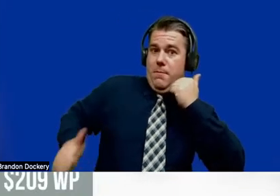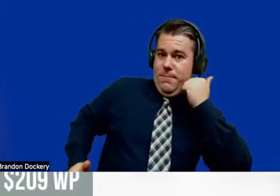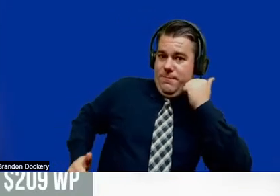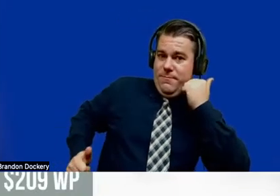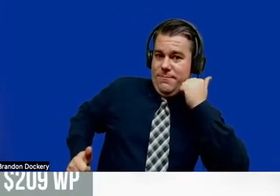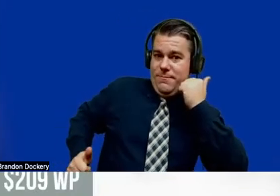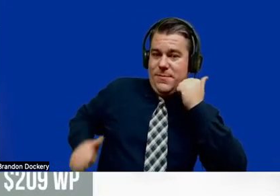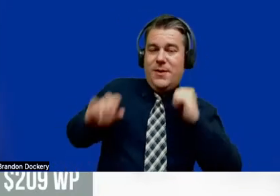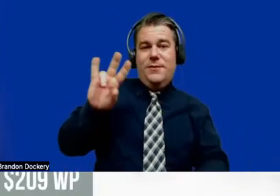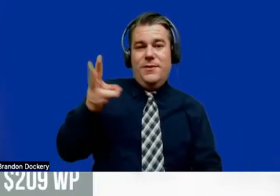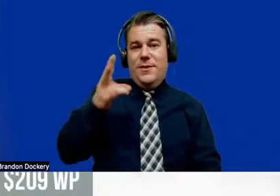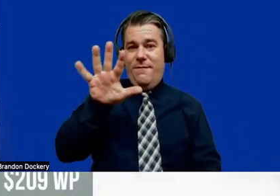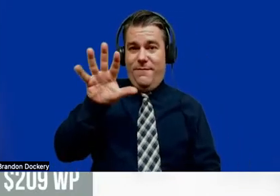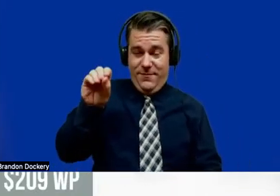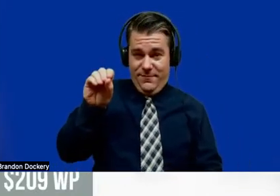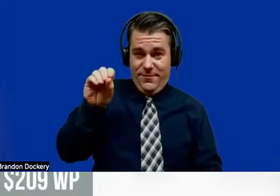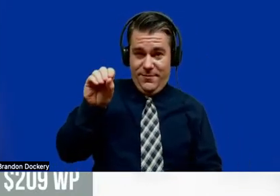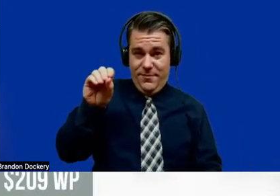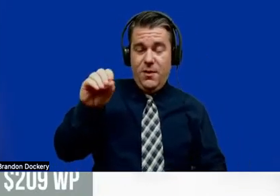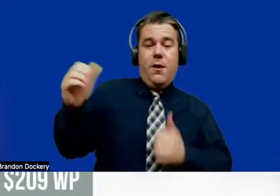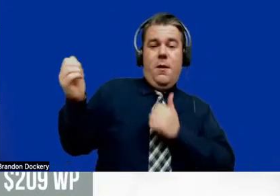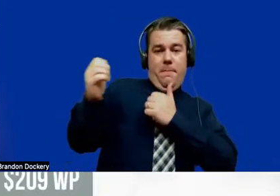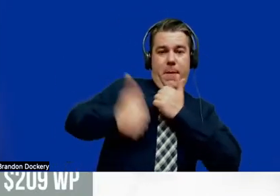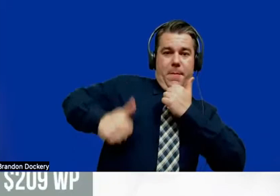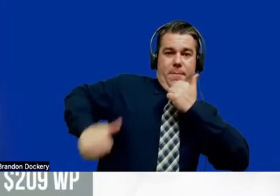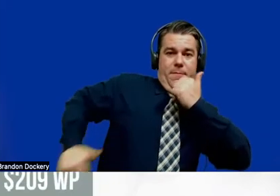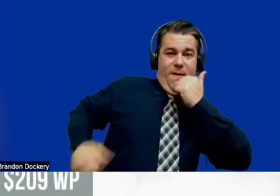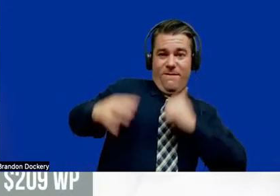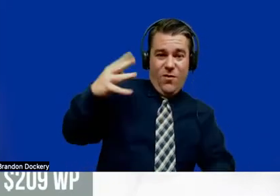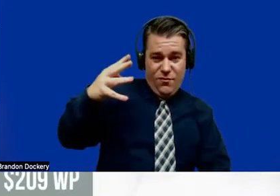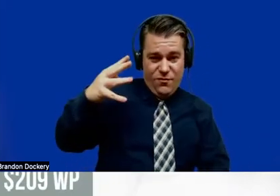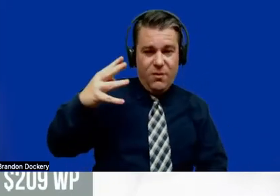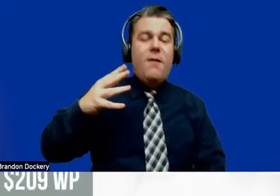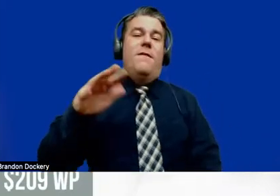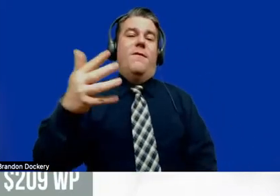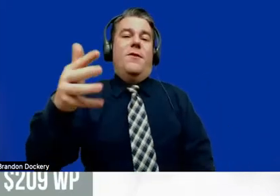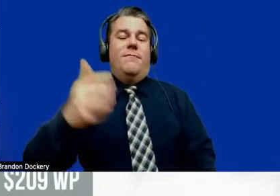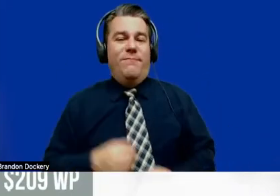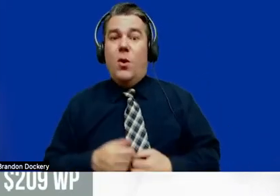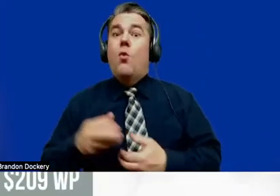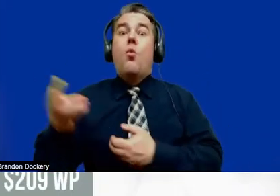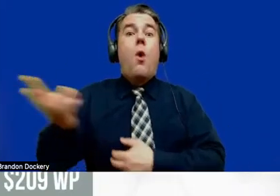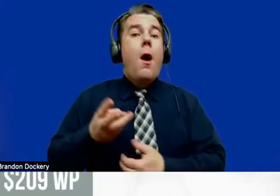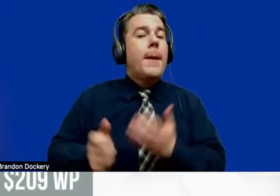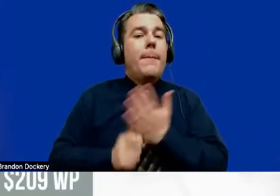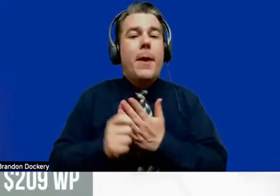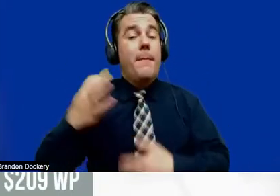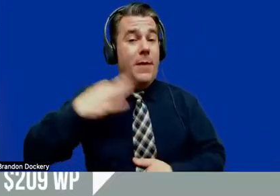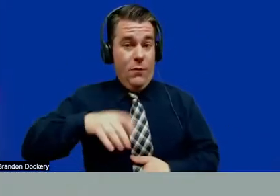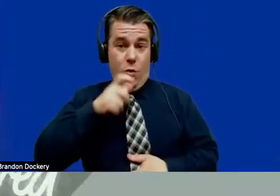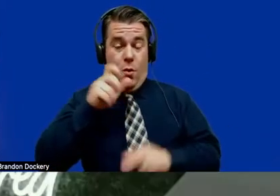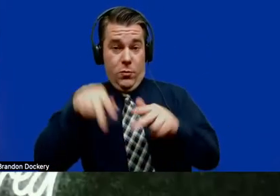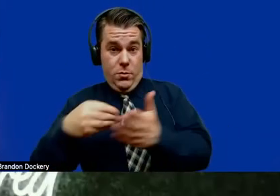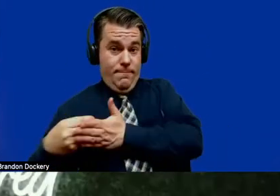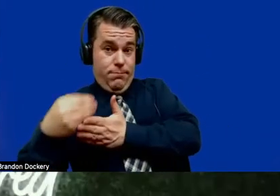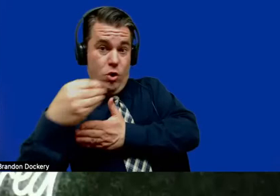a $7.50 bonus, and level 4, $5. Welcome packs benefit not only the person purchasing them,